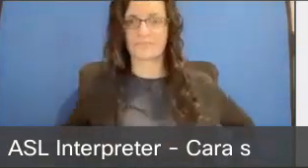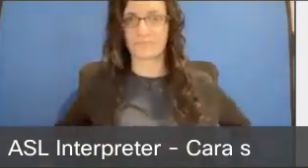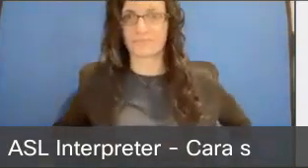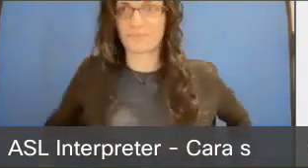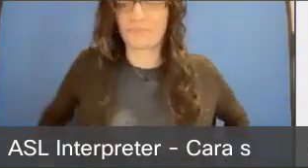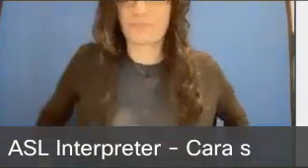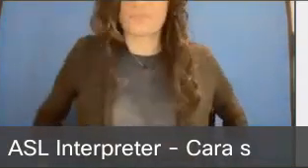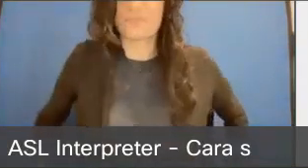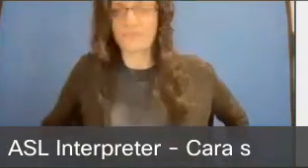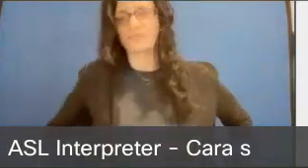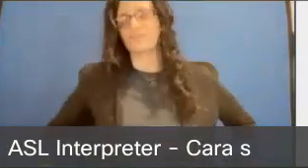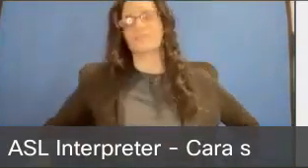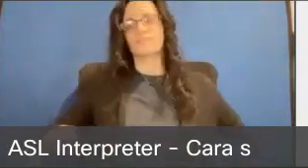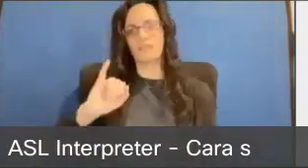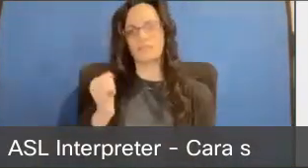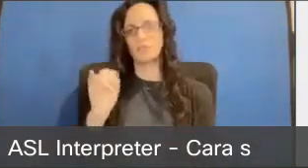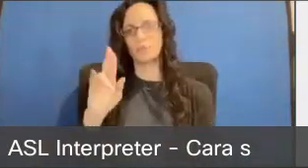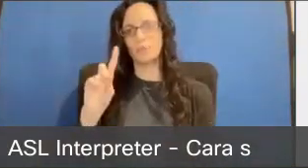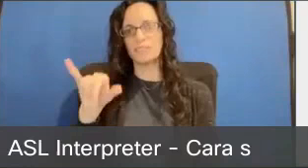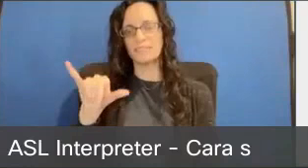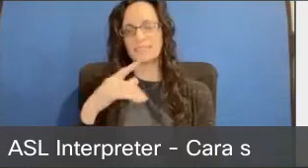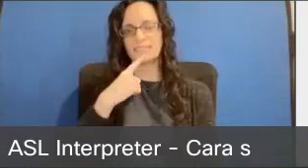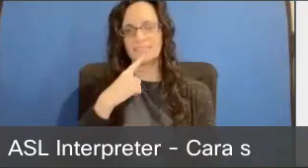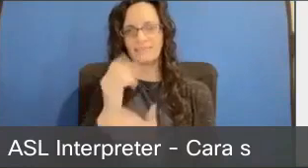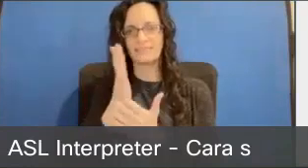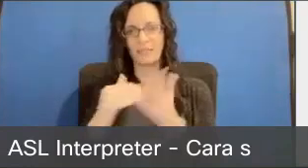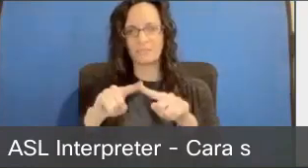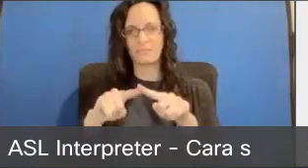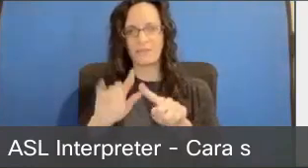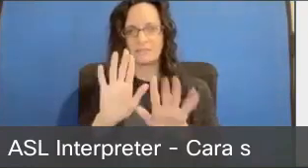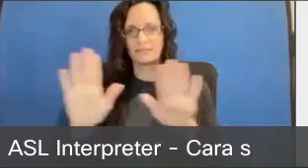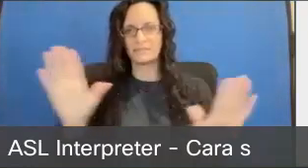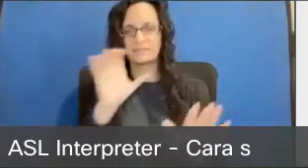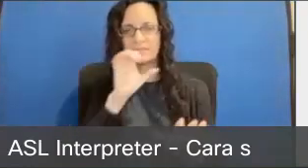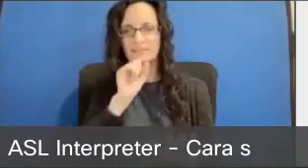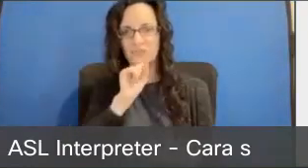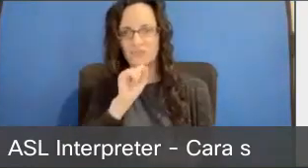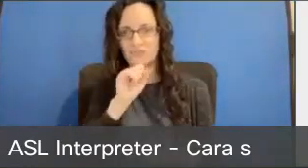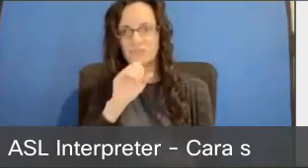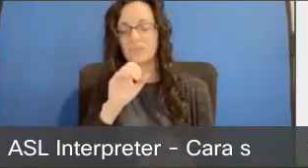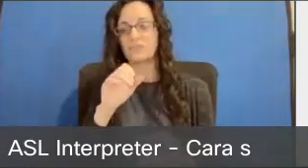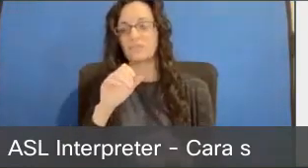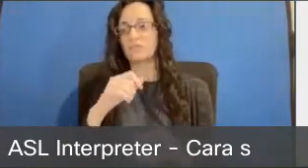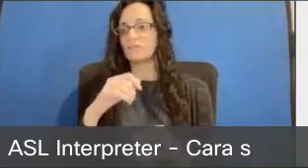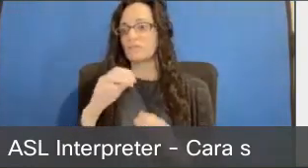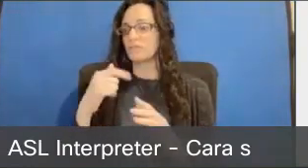we got that one. So Judy Doherty said, some of this is an age thing. I was also taught person first language, and I find it hard